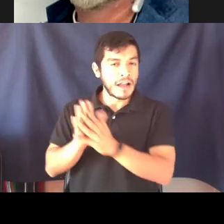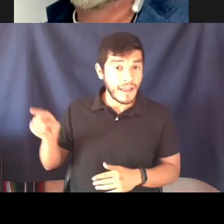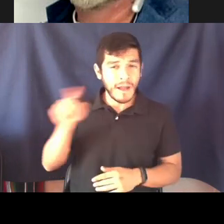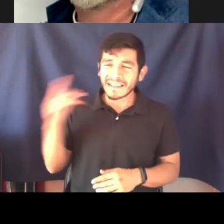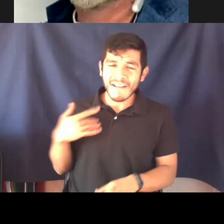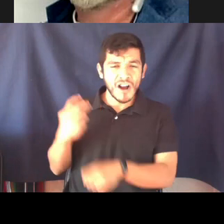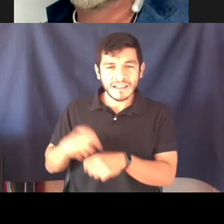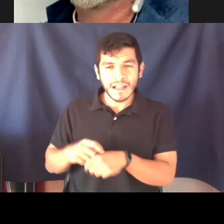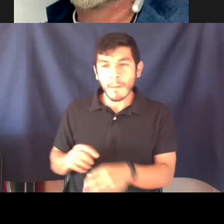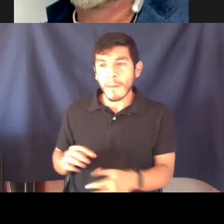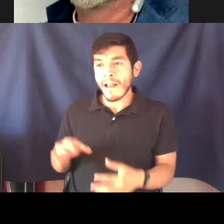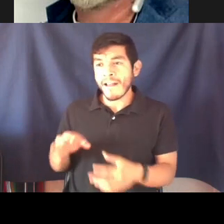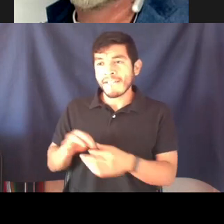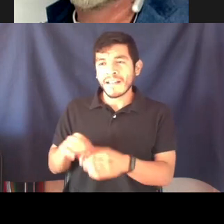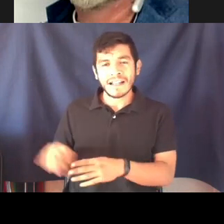their schedules.